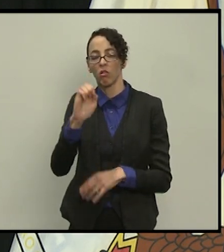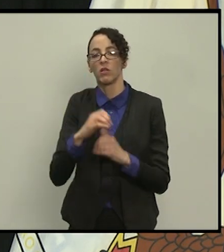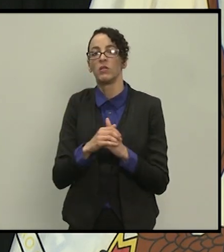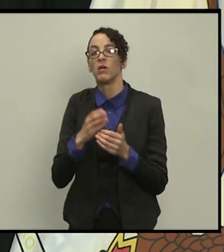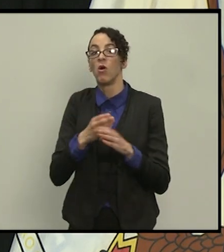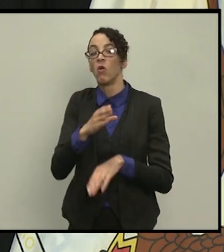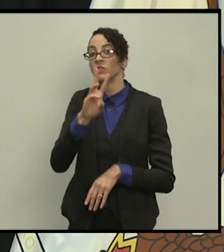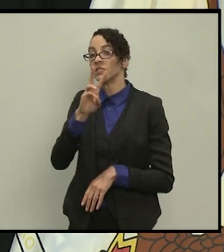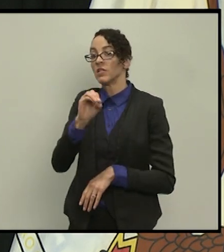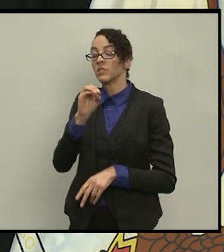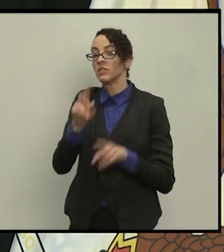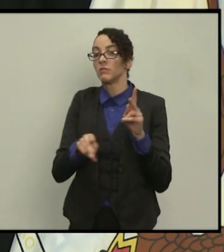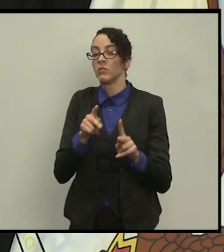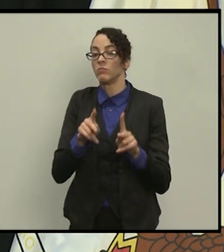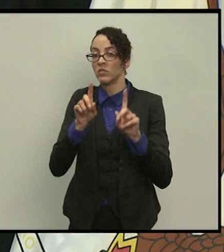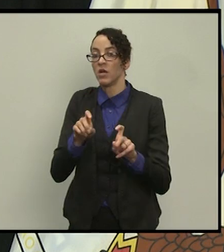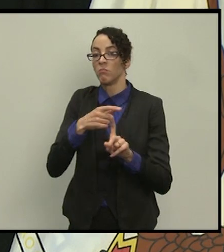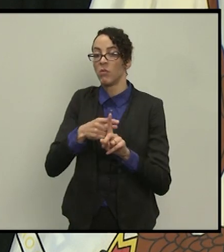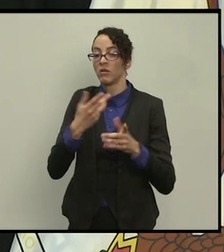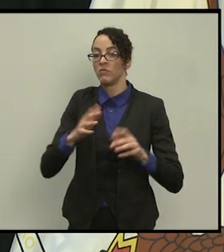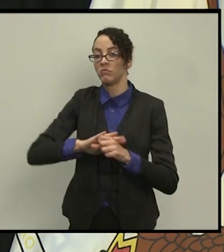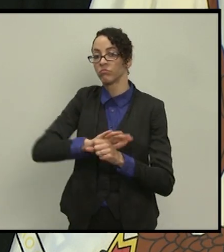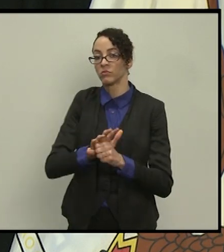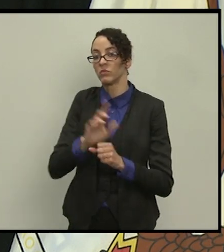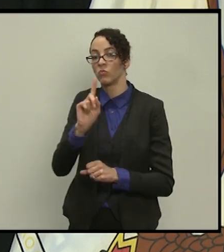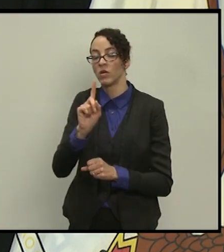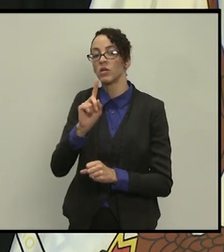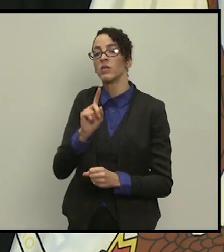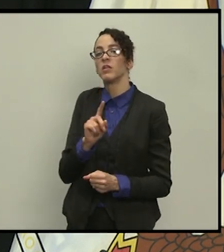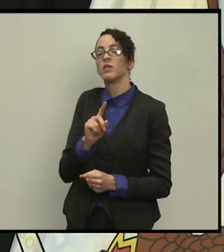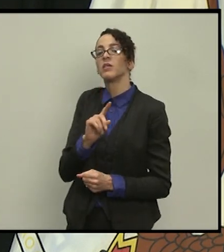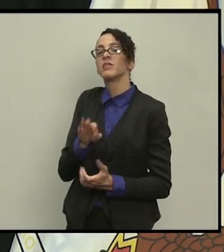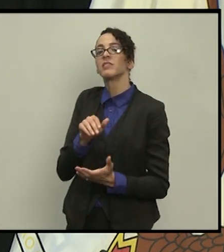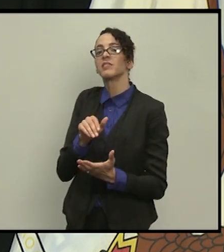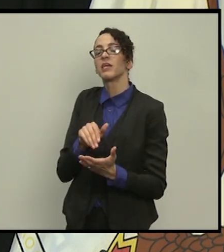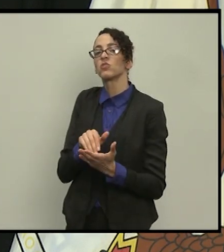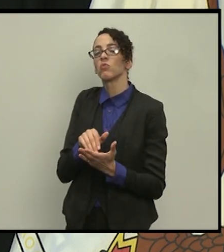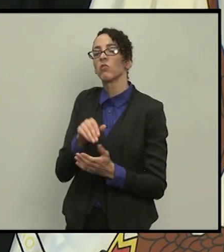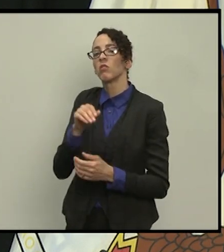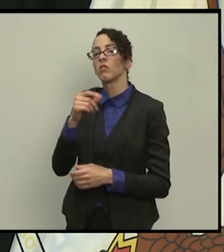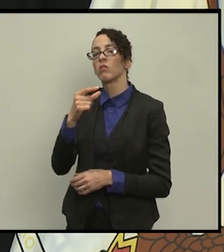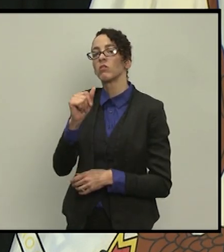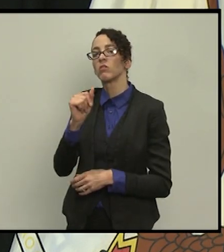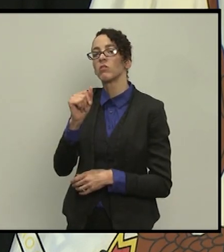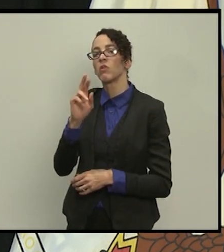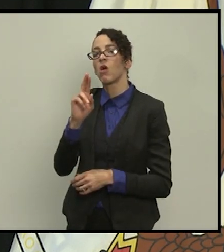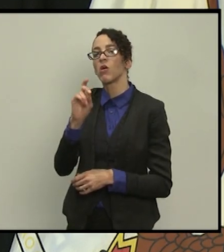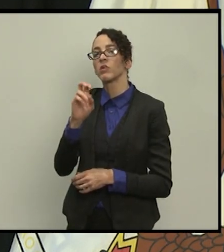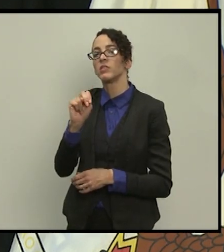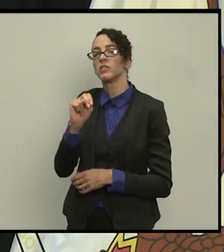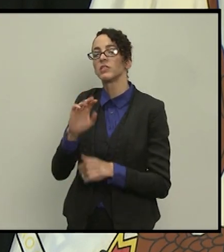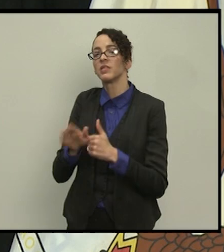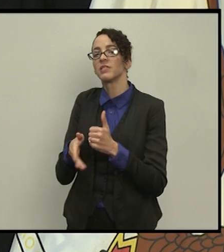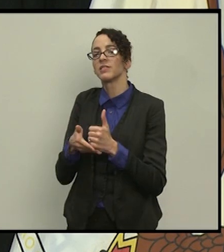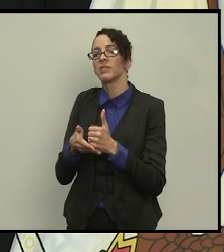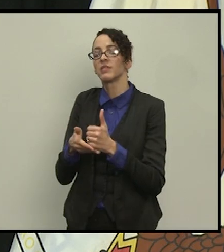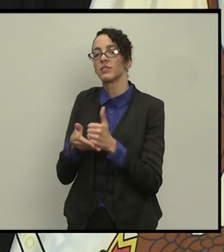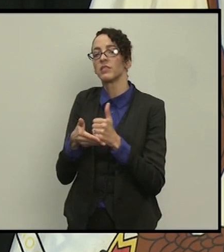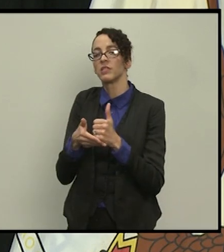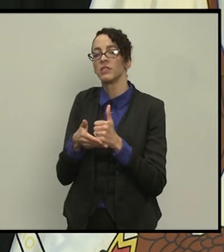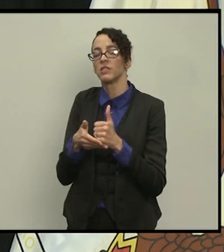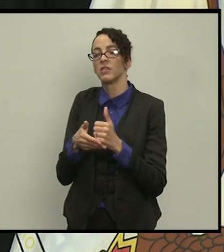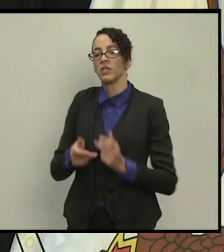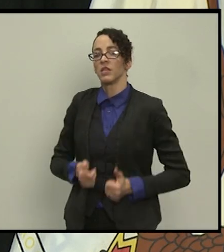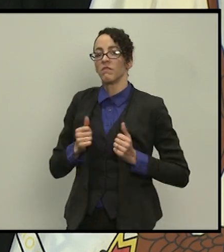for COVID-19 at the Central Gardens Assisted Living Facility. When did DPH learn of this outbreak, and what support,